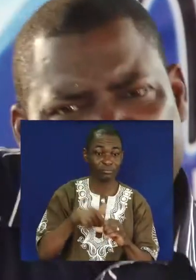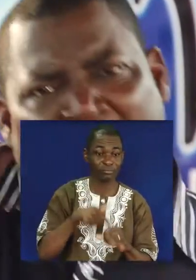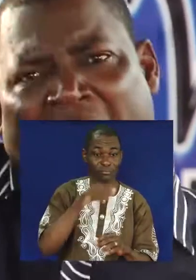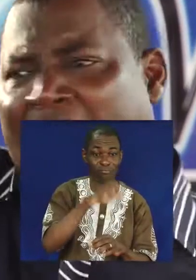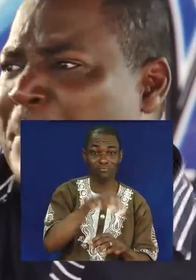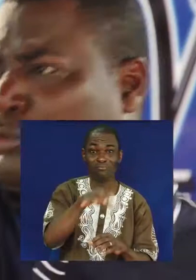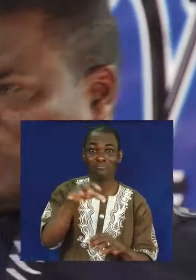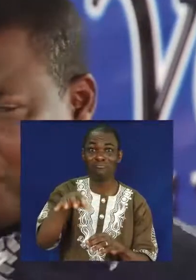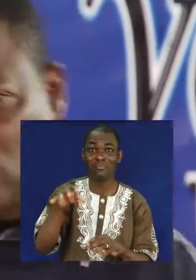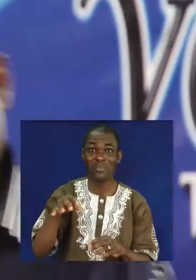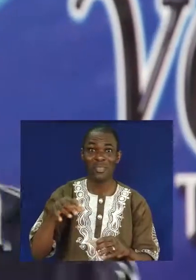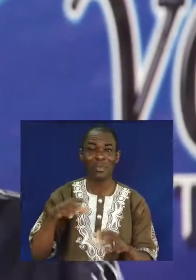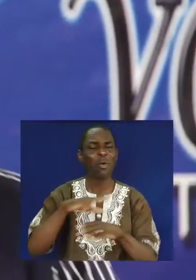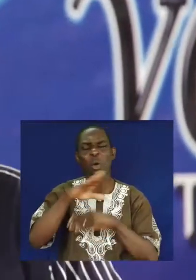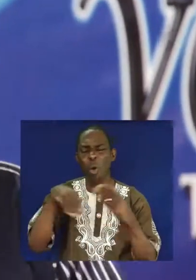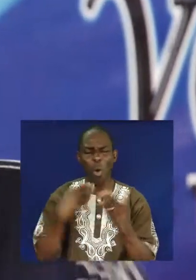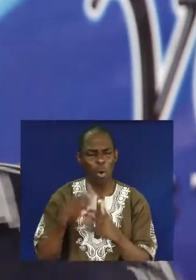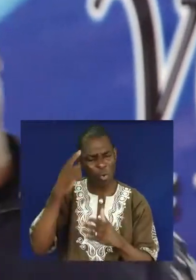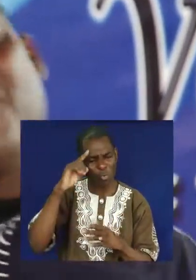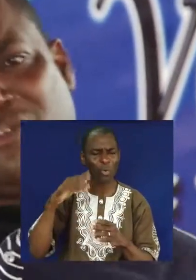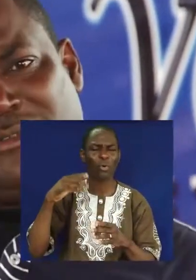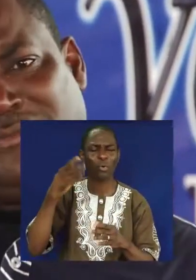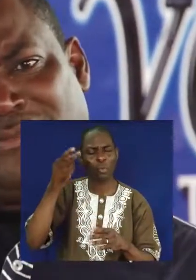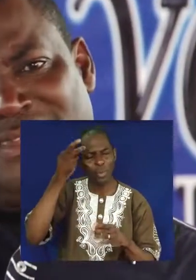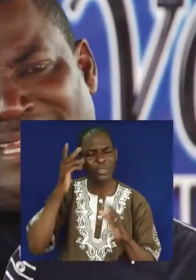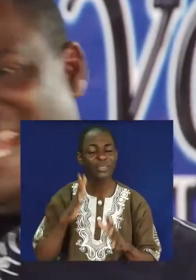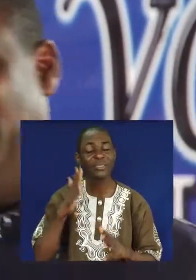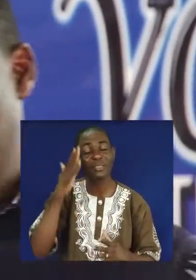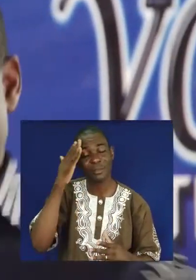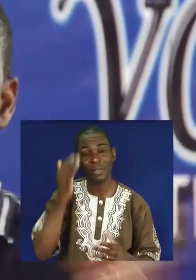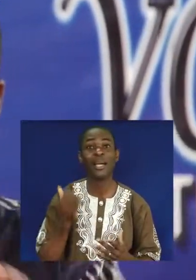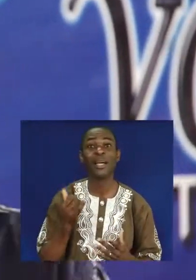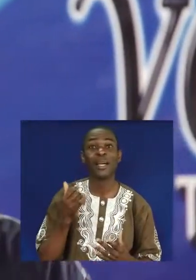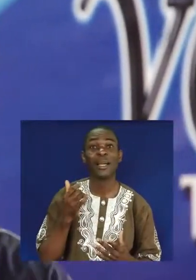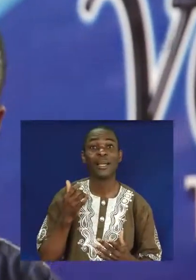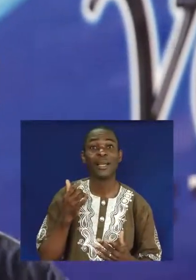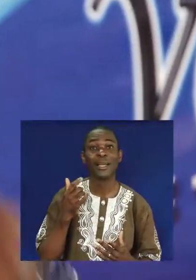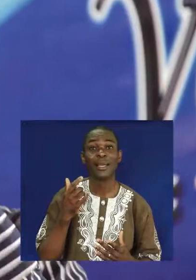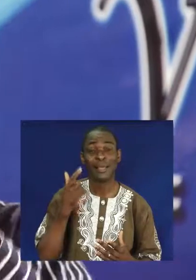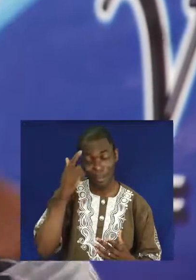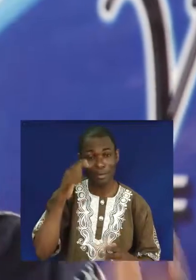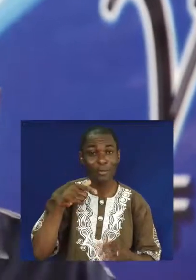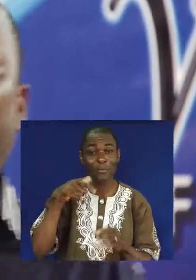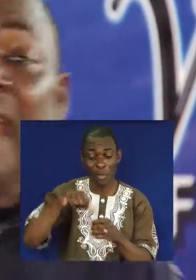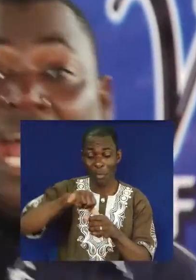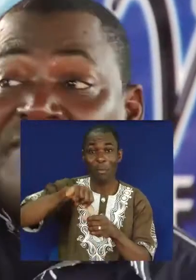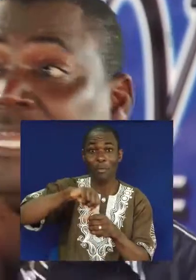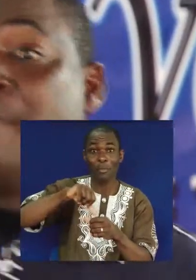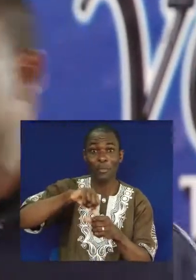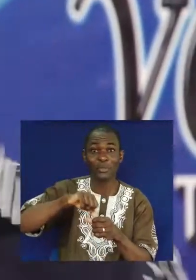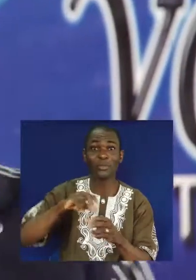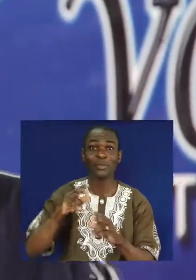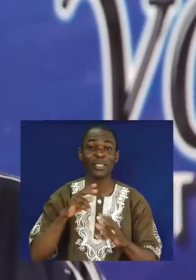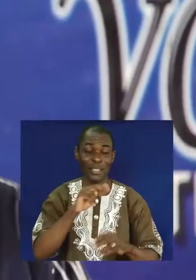We are singing, but to Patron, so no, not Ghana, the end, and Costro. Nay, I begin that radio, so now Cassania, at the end of